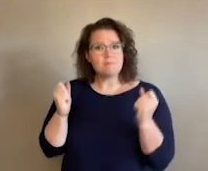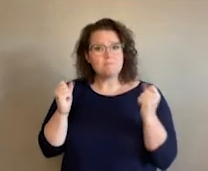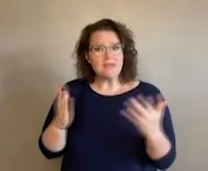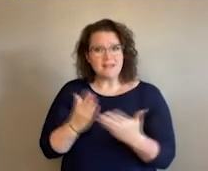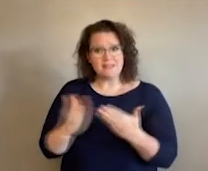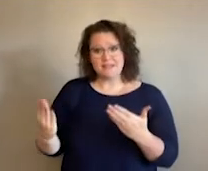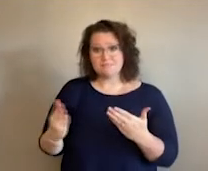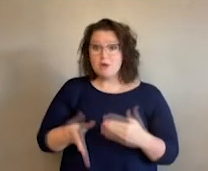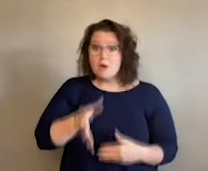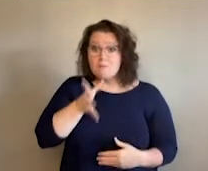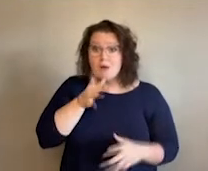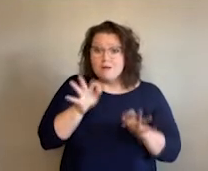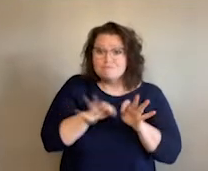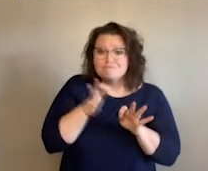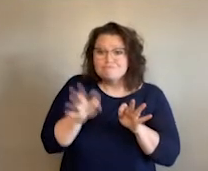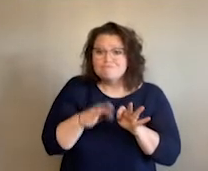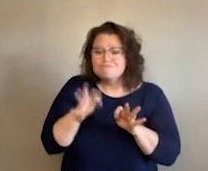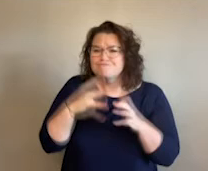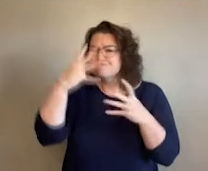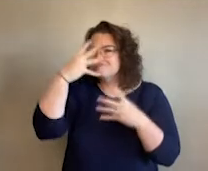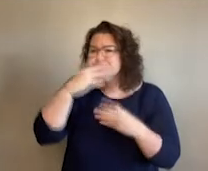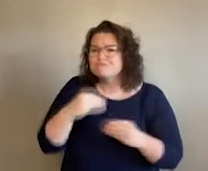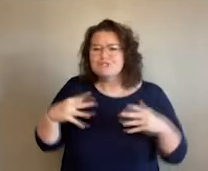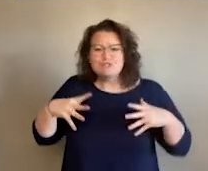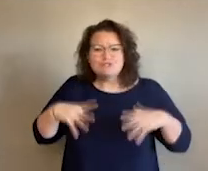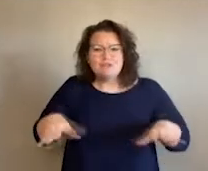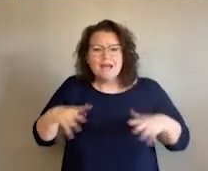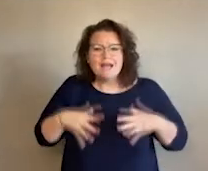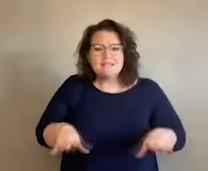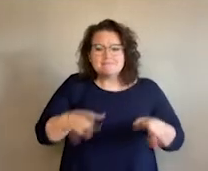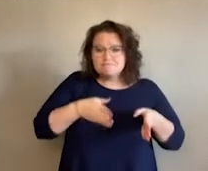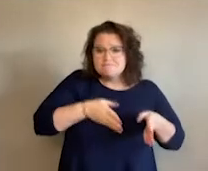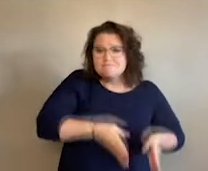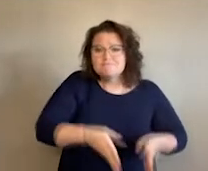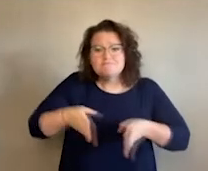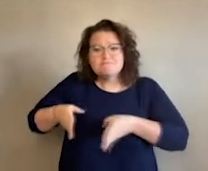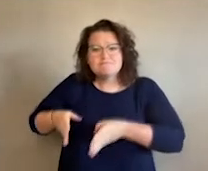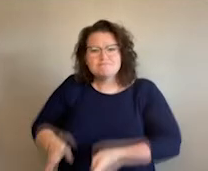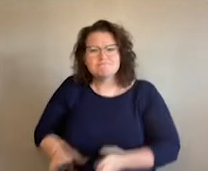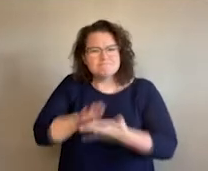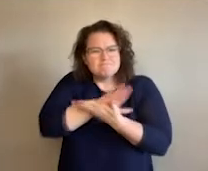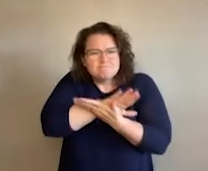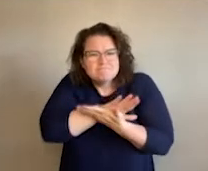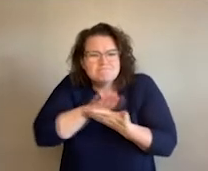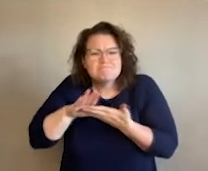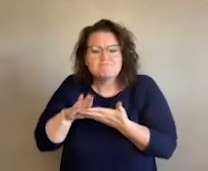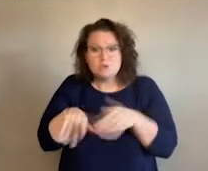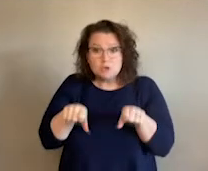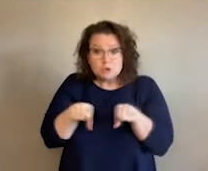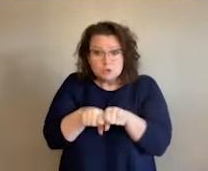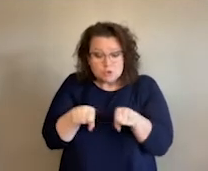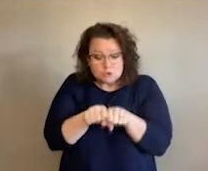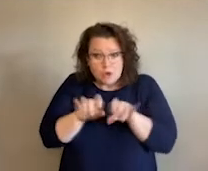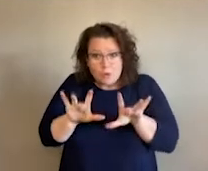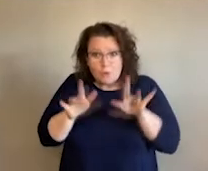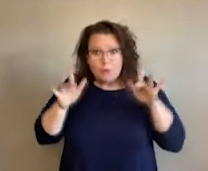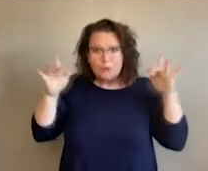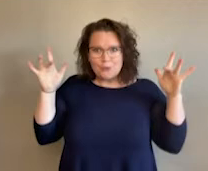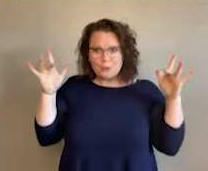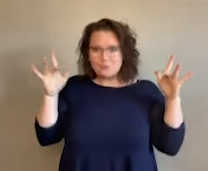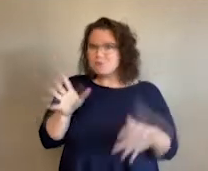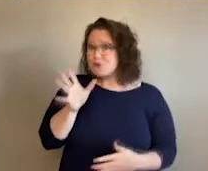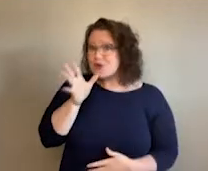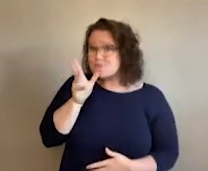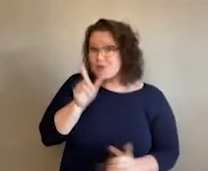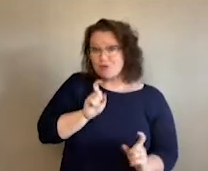for her the prettiest of little dresses, her stockings were of fine yarn, and there were bright buckles on her shoes. Her mother also